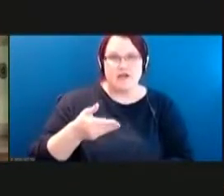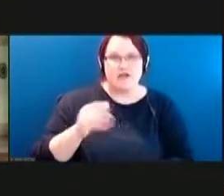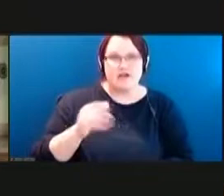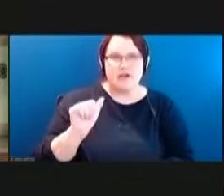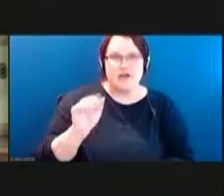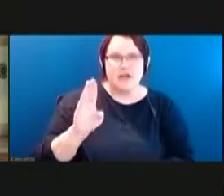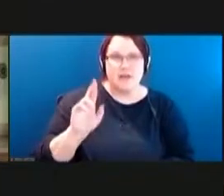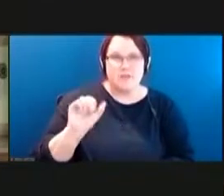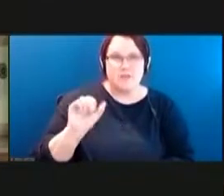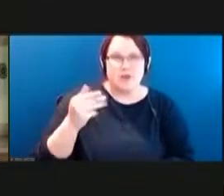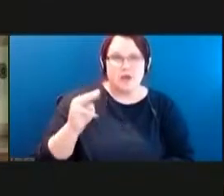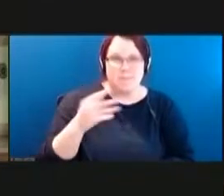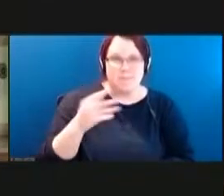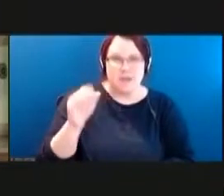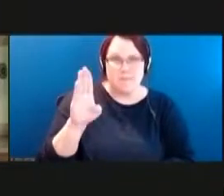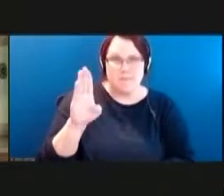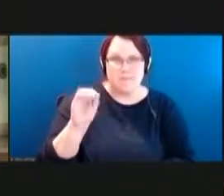to